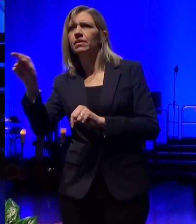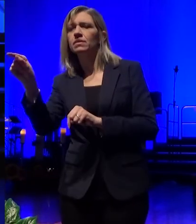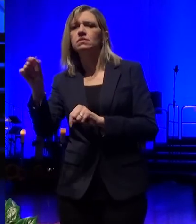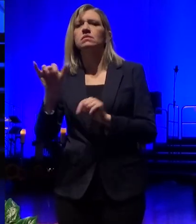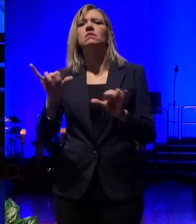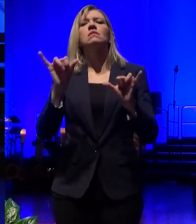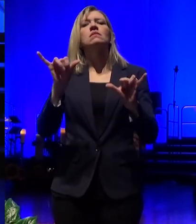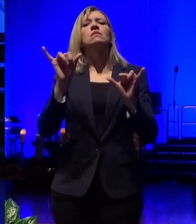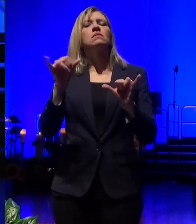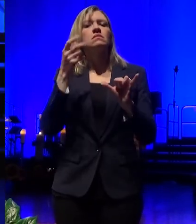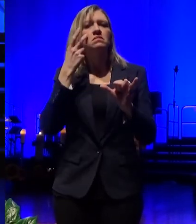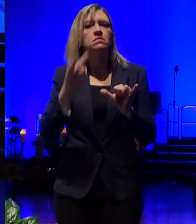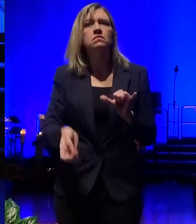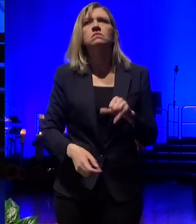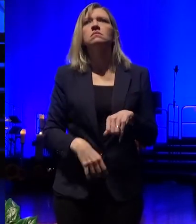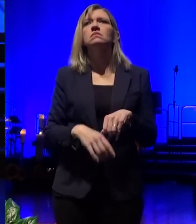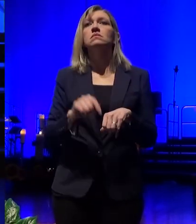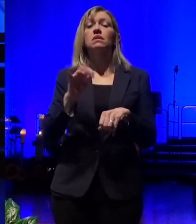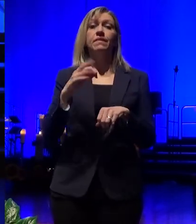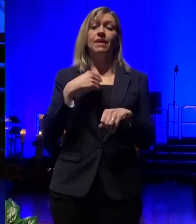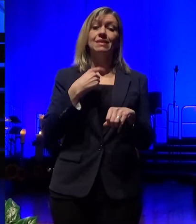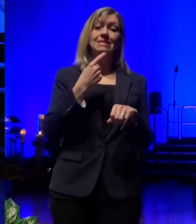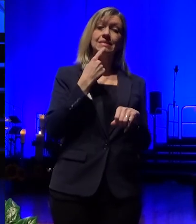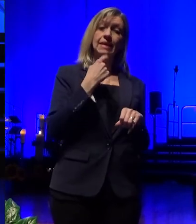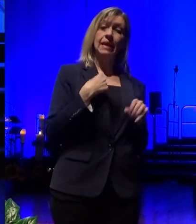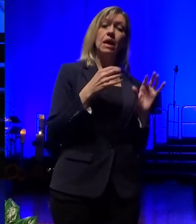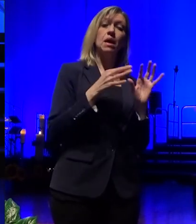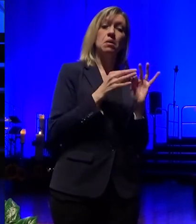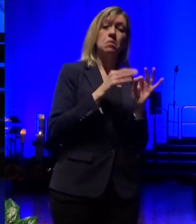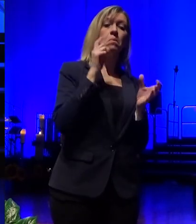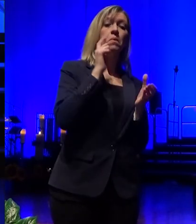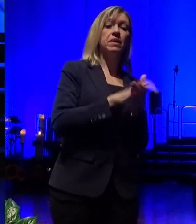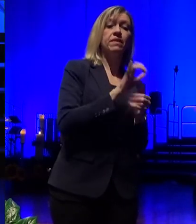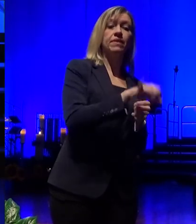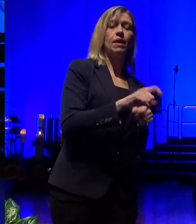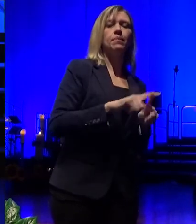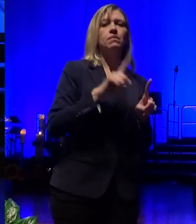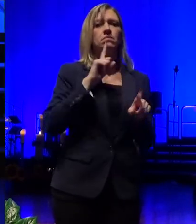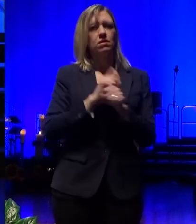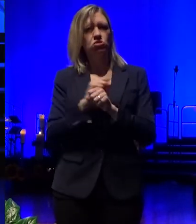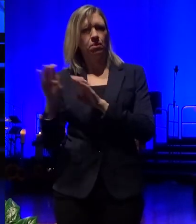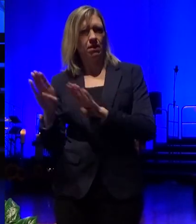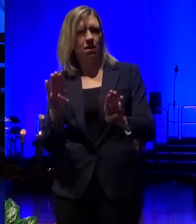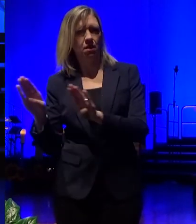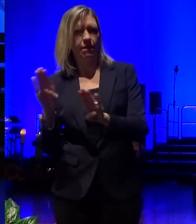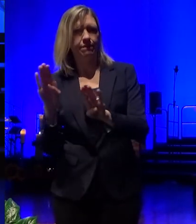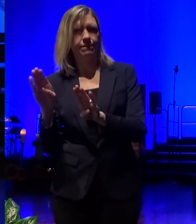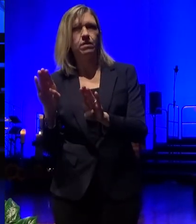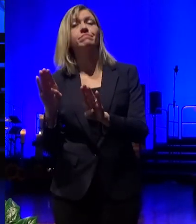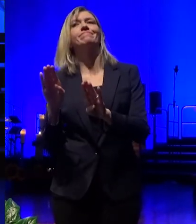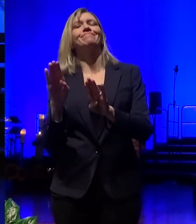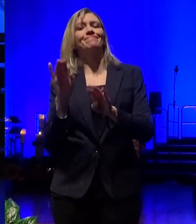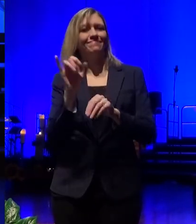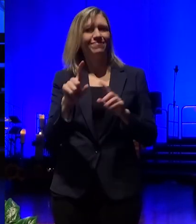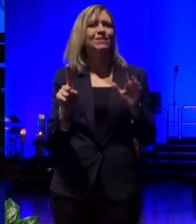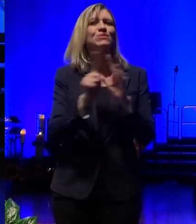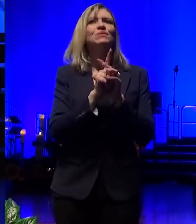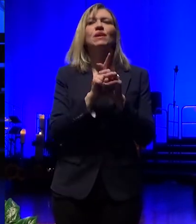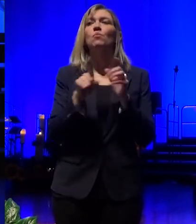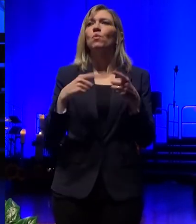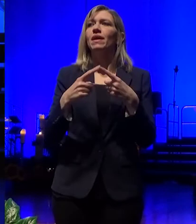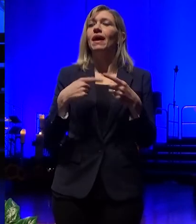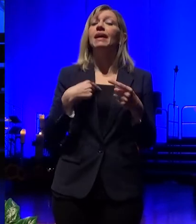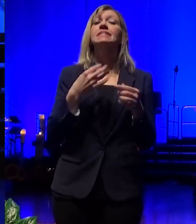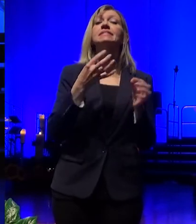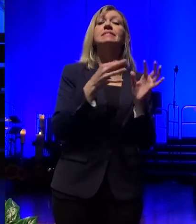to us about what we say we believe and how we actually behave. And it shows itself to us by what we say